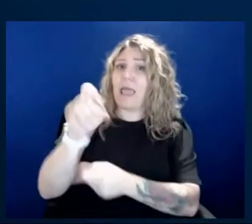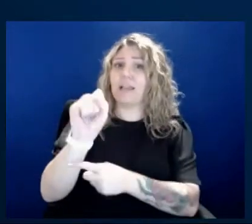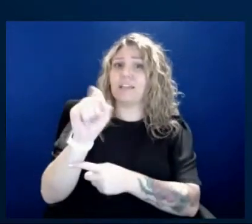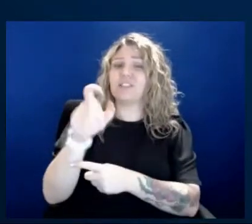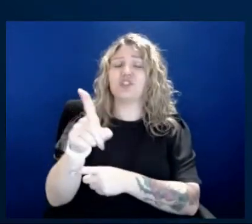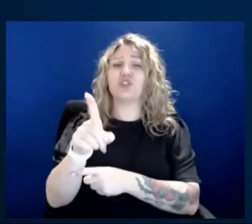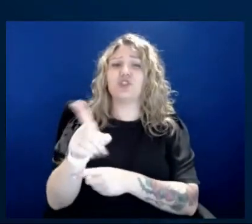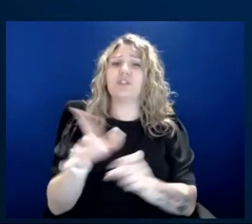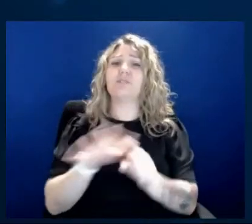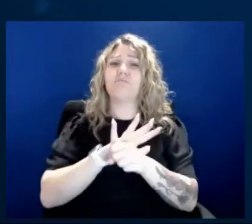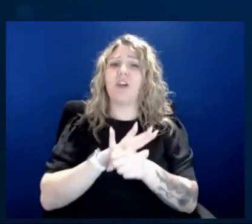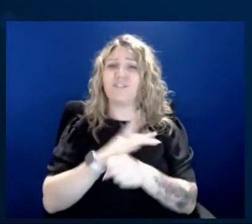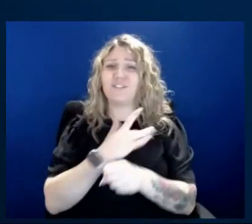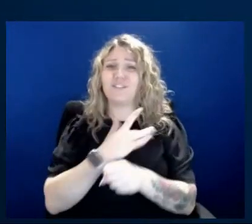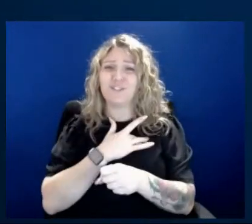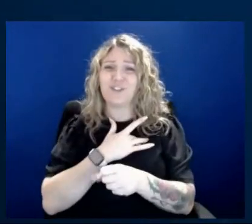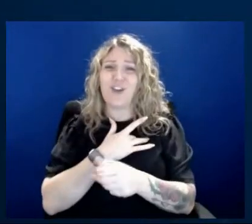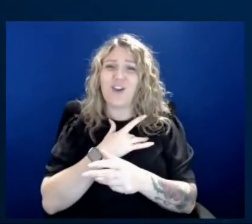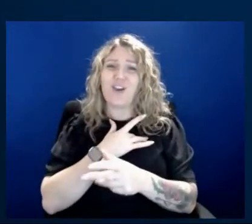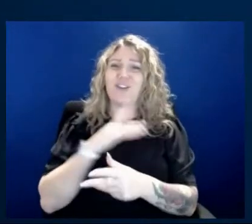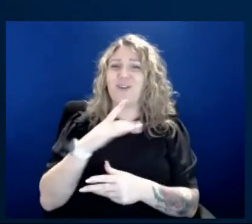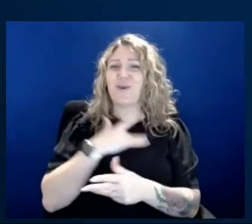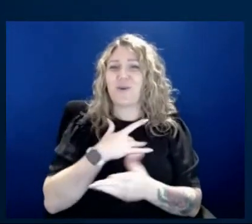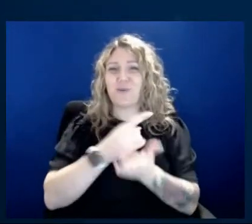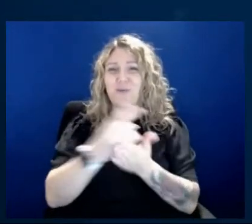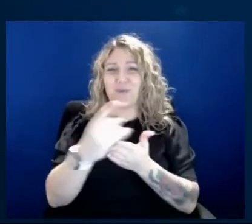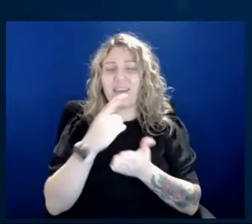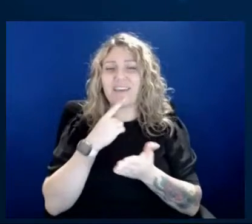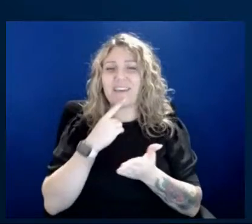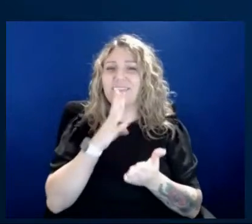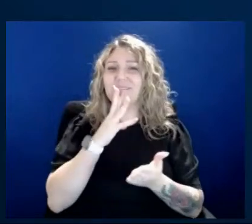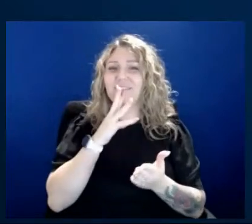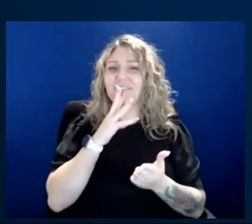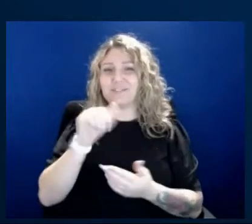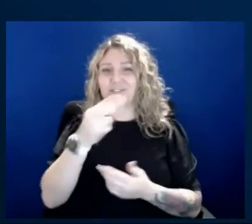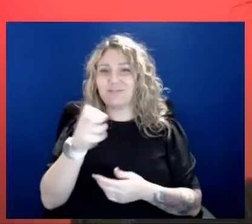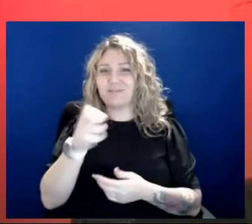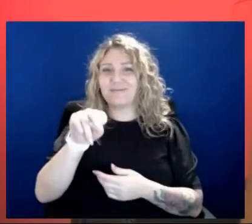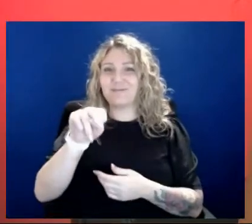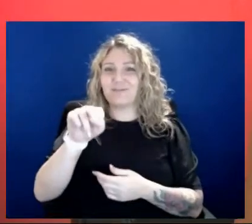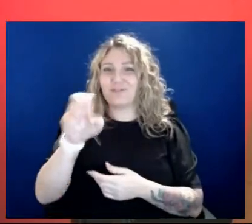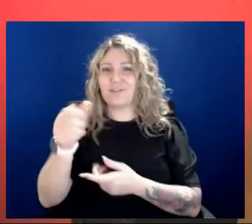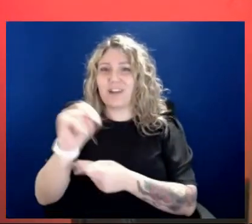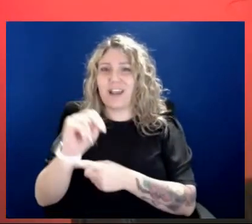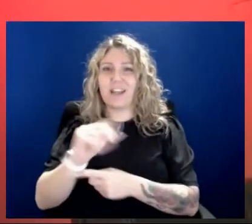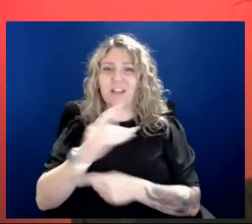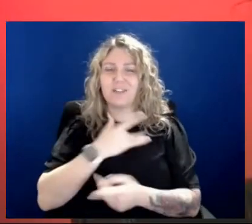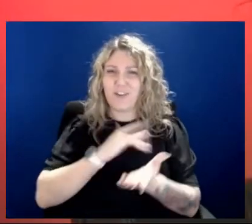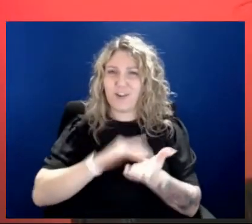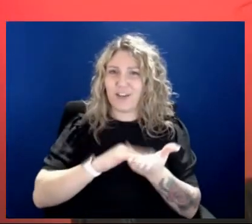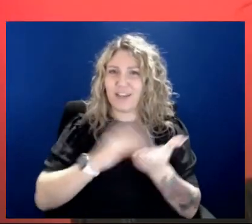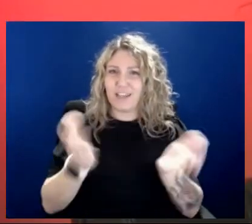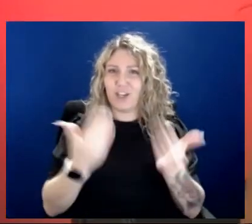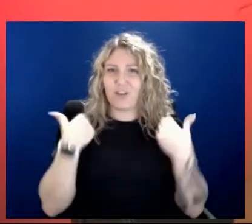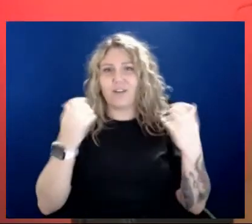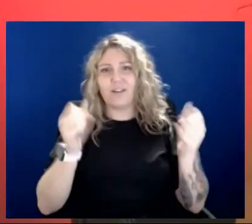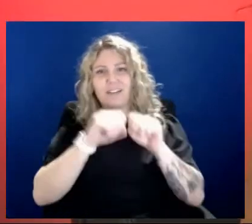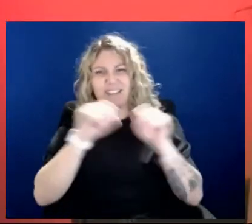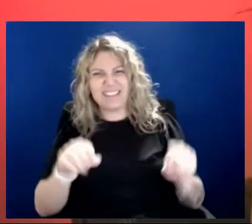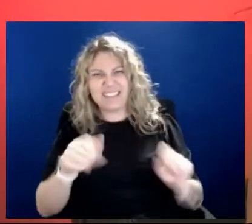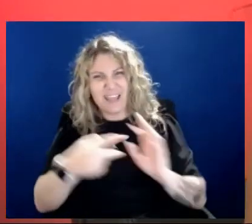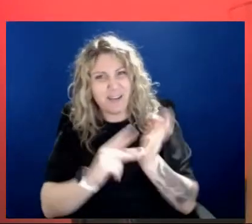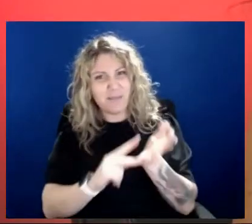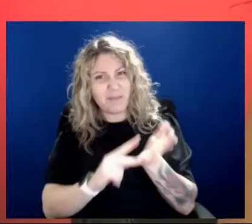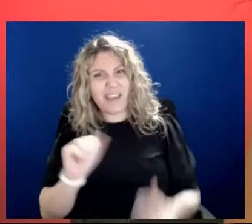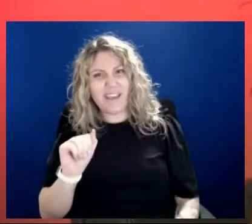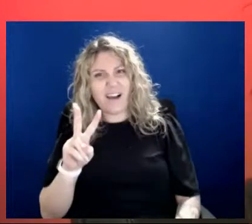beat, talked with Dr. Shannon Hoos-Thompson, a cardiologist here at the health system. So does that mean avocado is the magic fruit